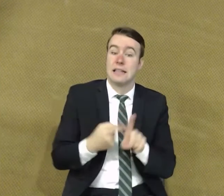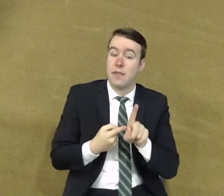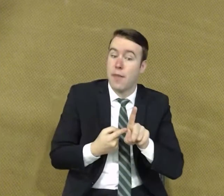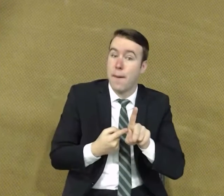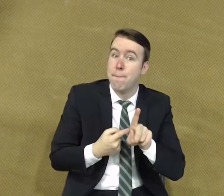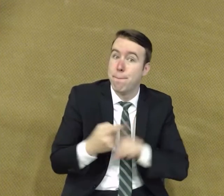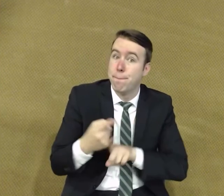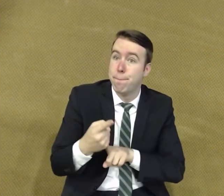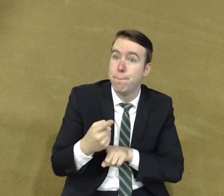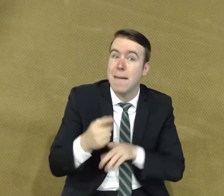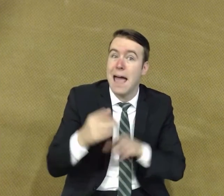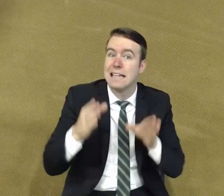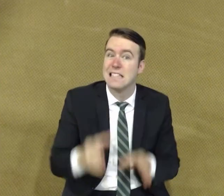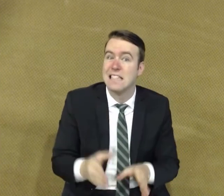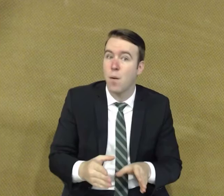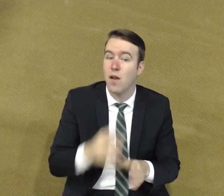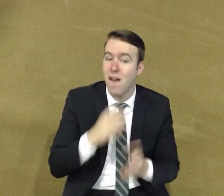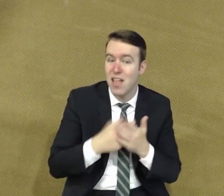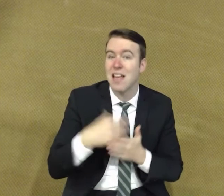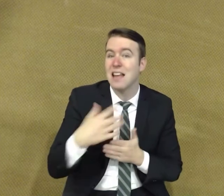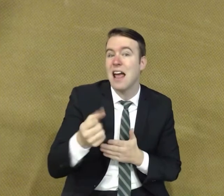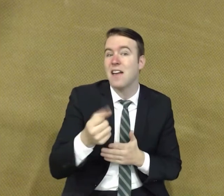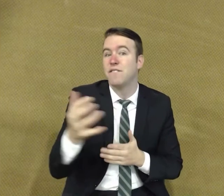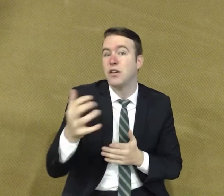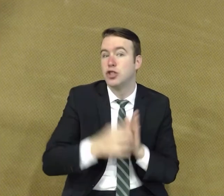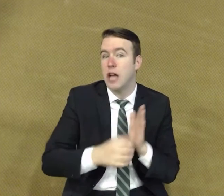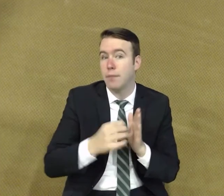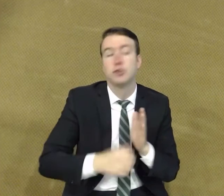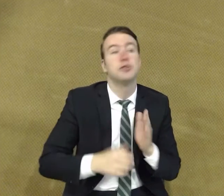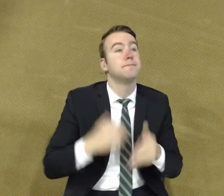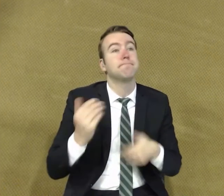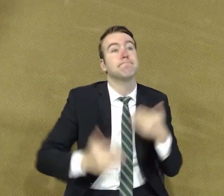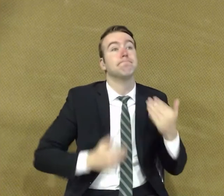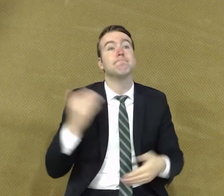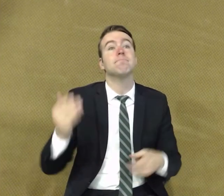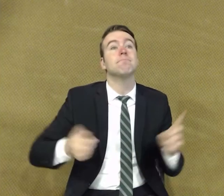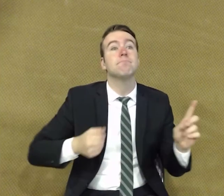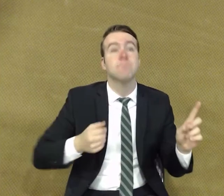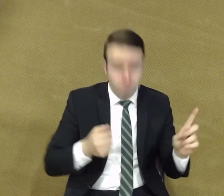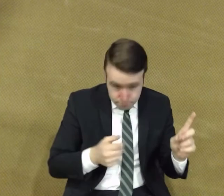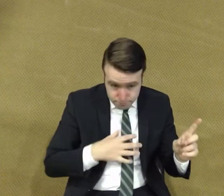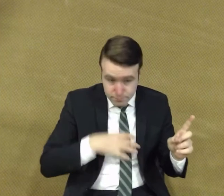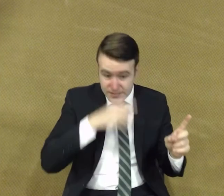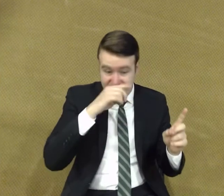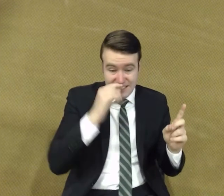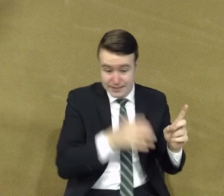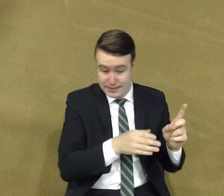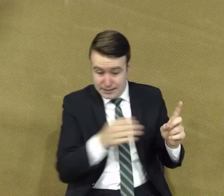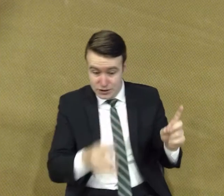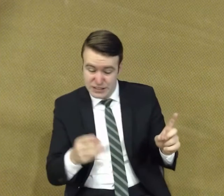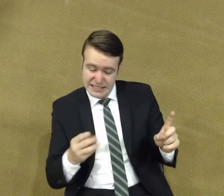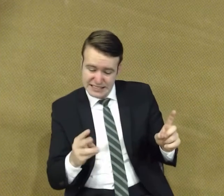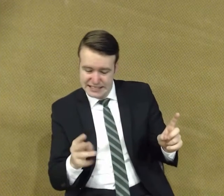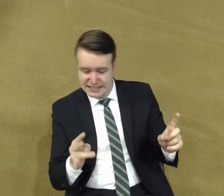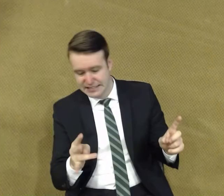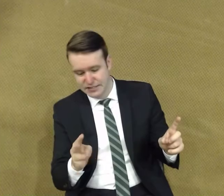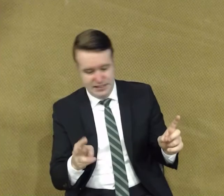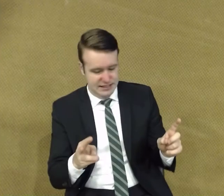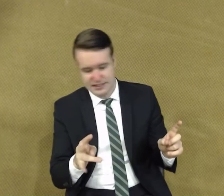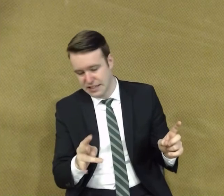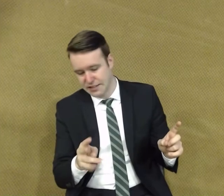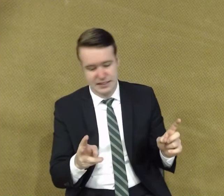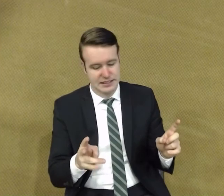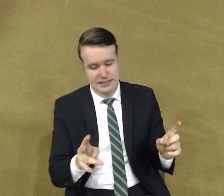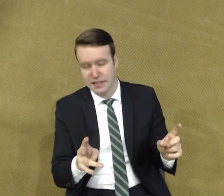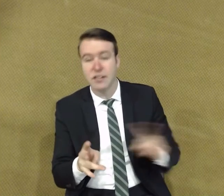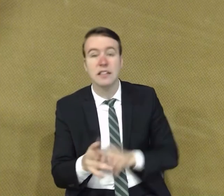main character in the next few chapters of that book. And then when you get on down the line to chapter 16 or 17,